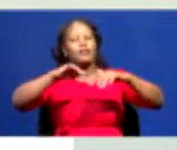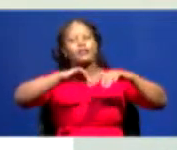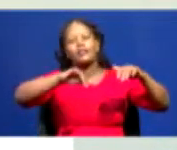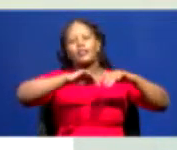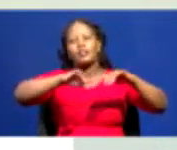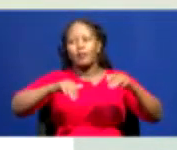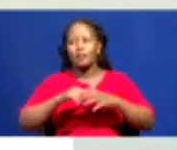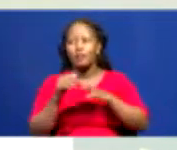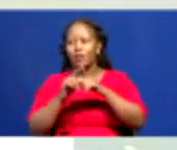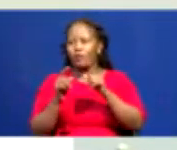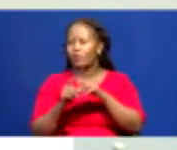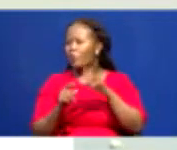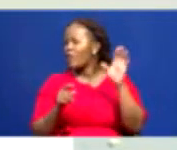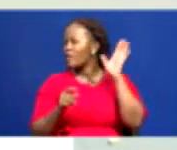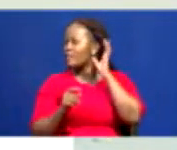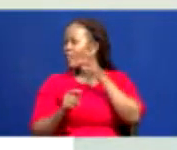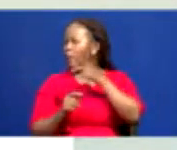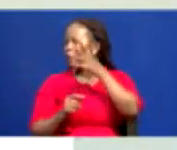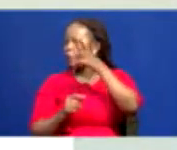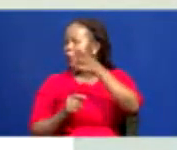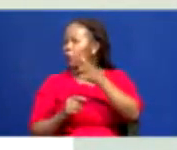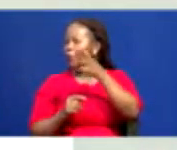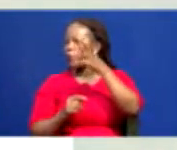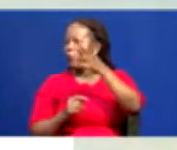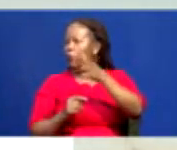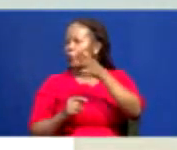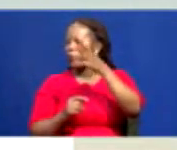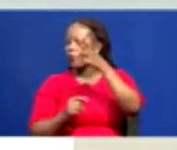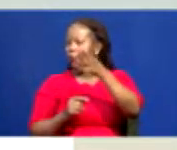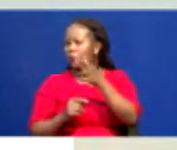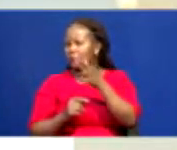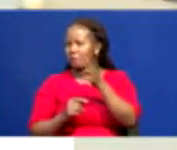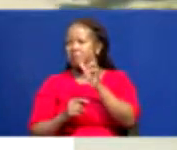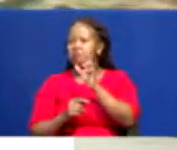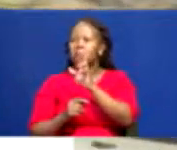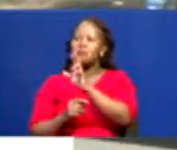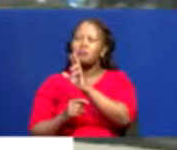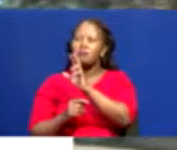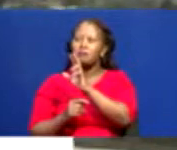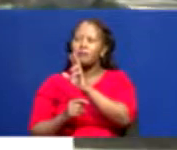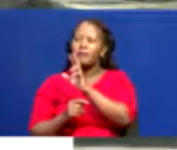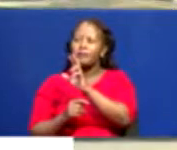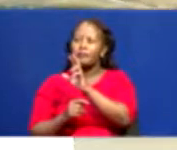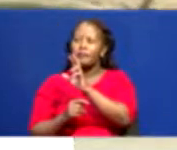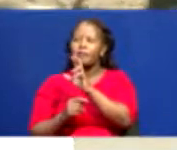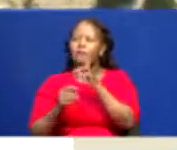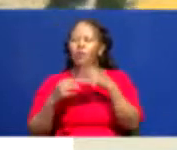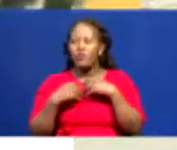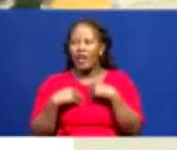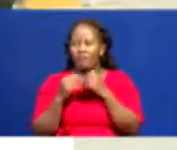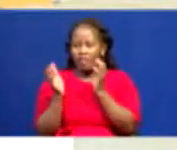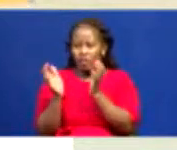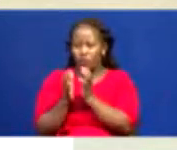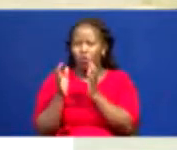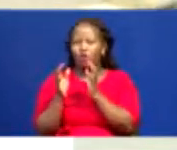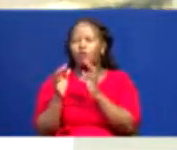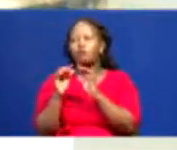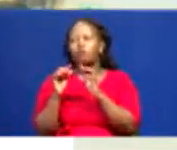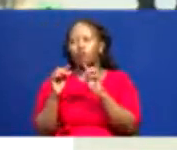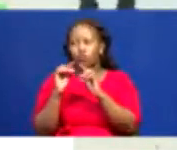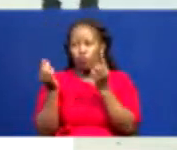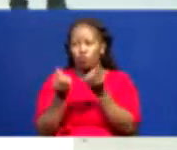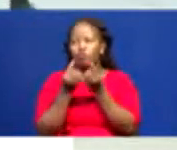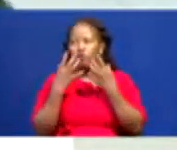possible. You can actually just hear the gunshots behind me. My colleague, if he can actually show the other side, is that there's a small group that was actually just gathering